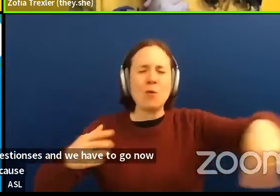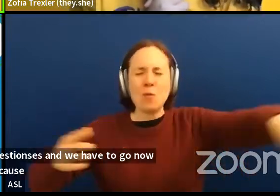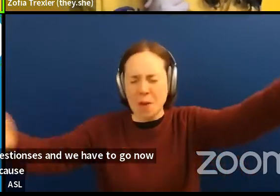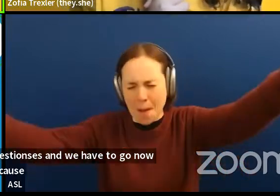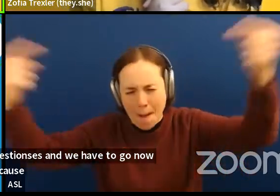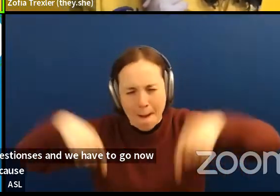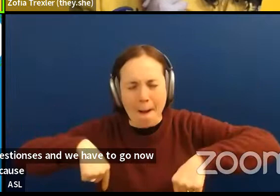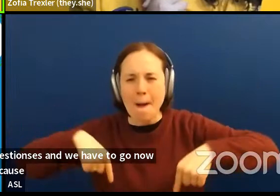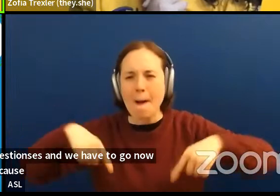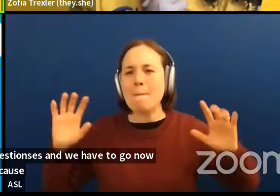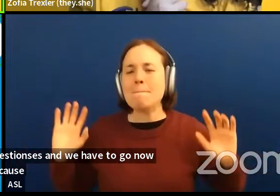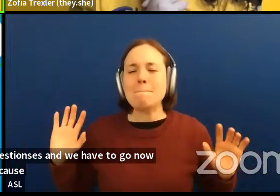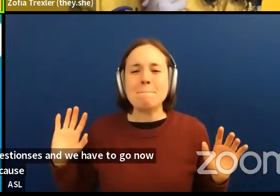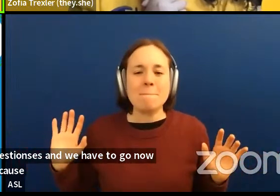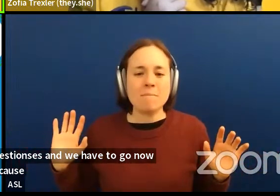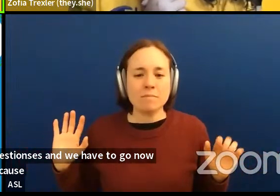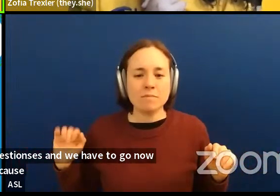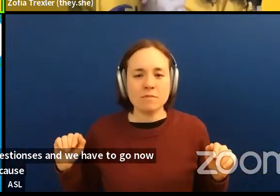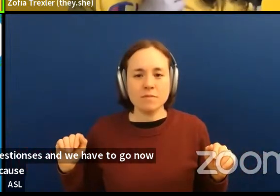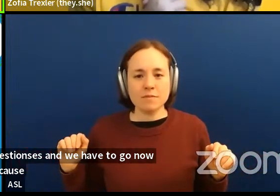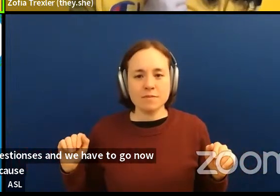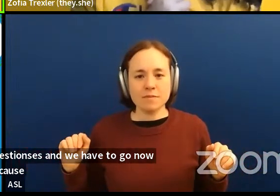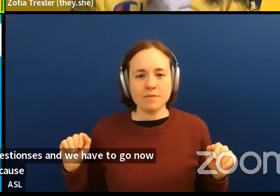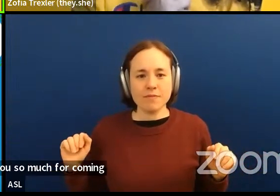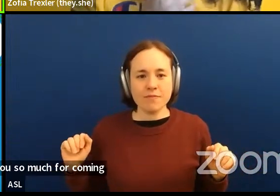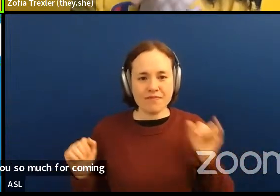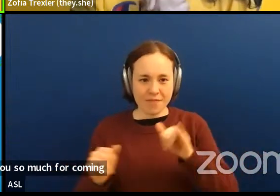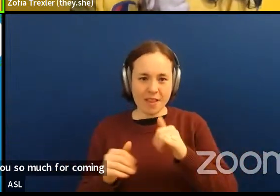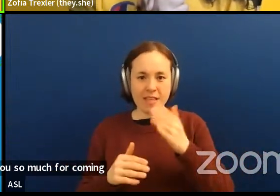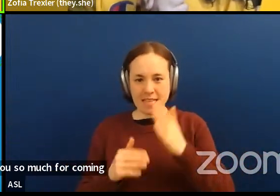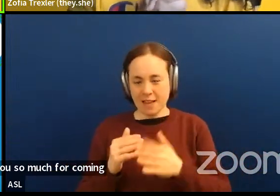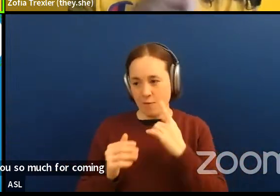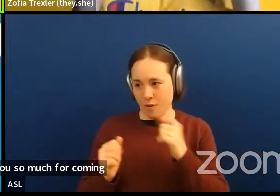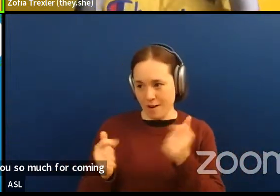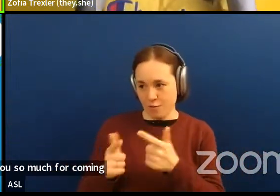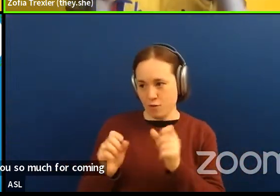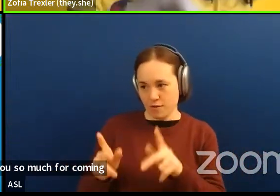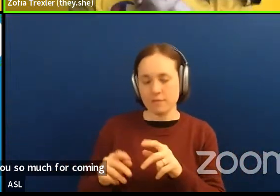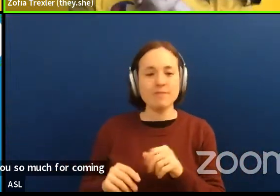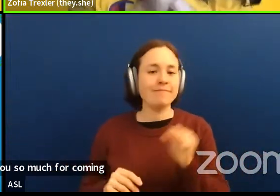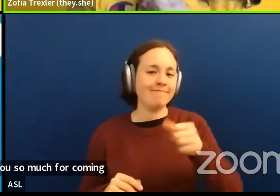Survey Monkey will be at the end for everyone. So Thank you.